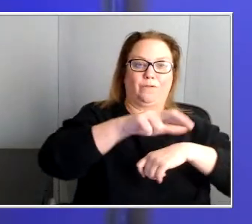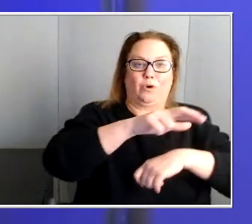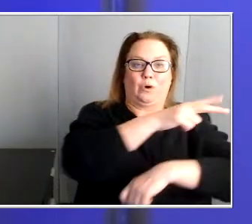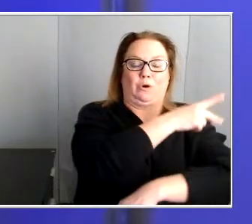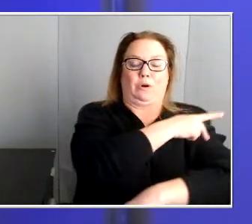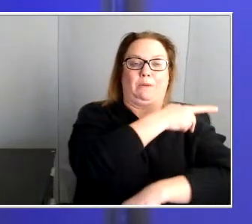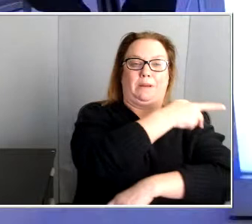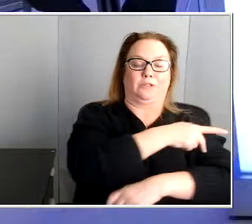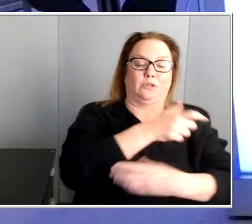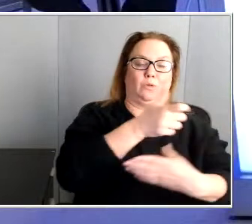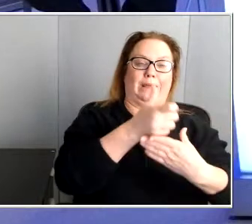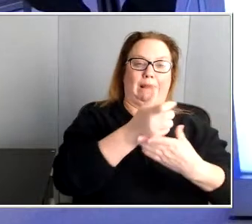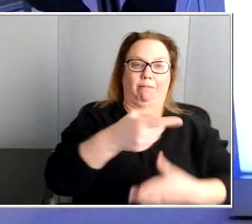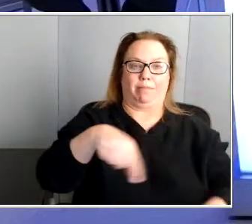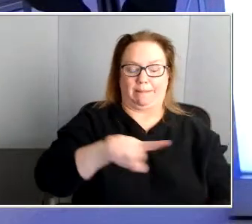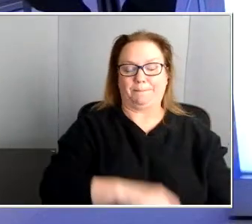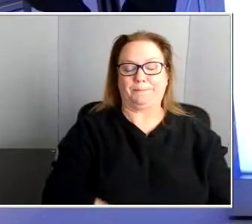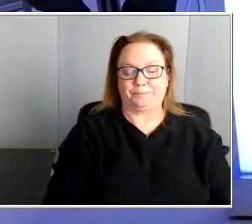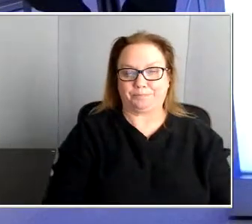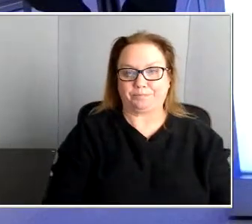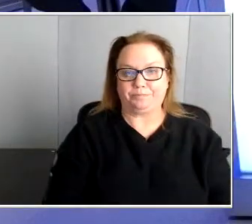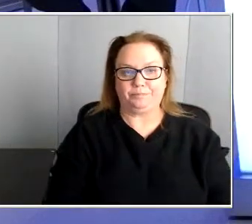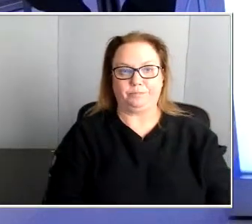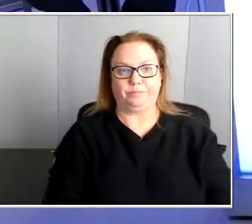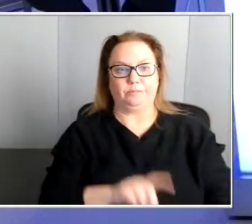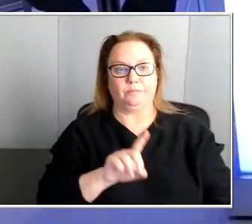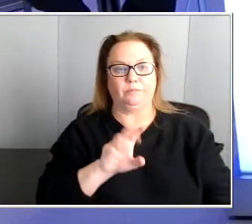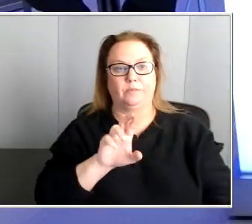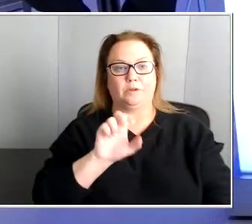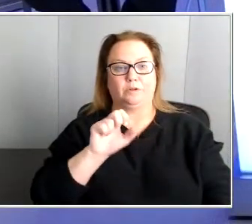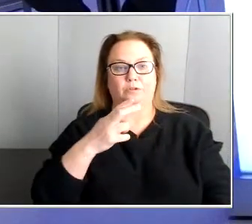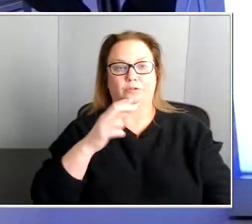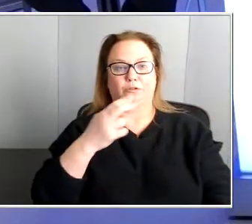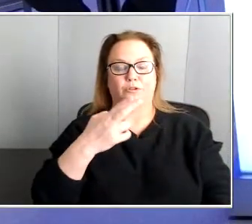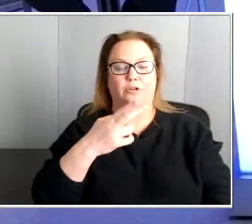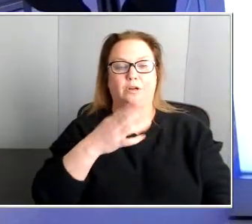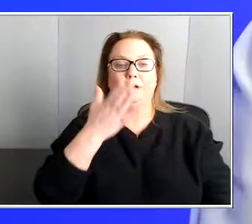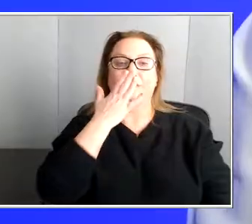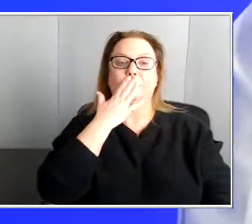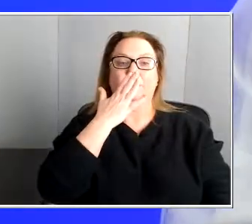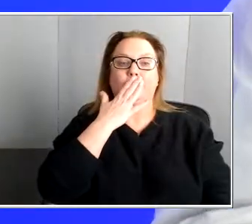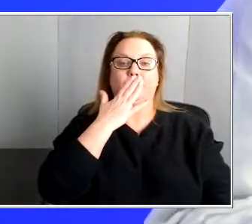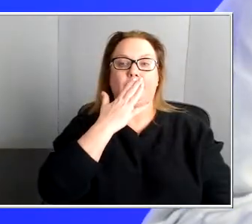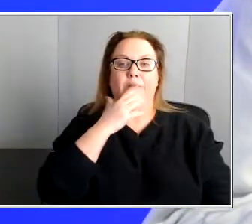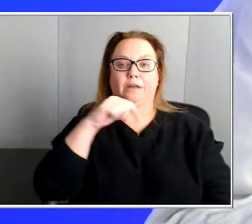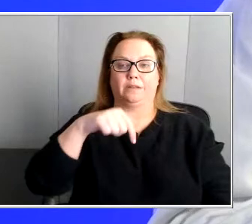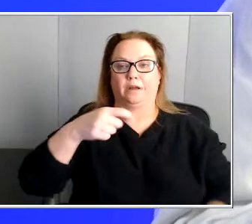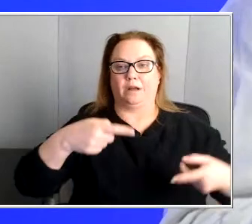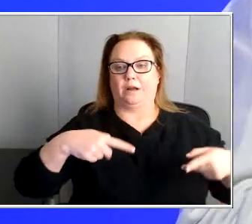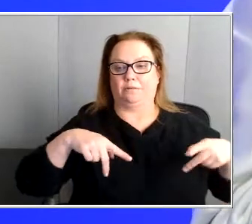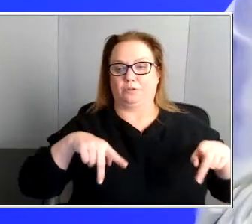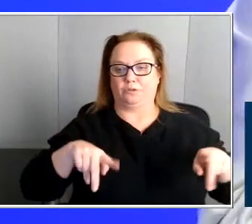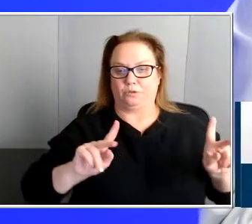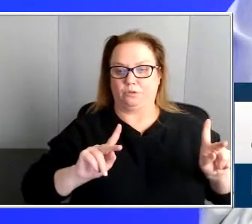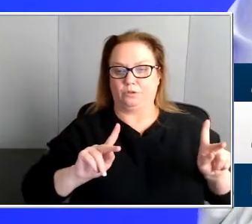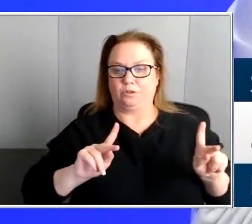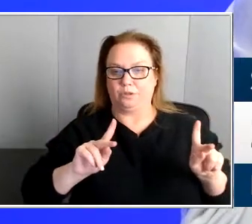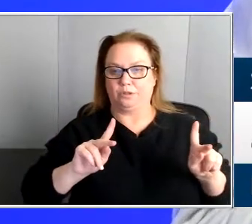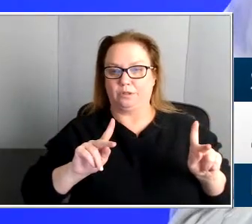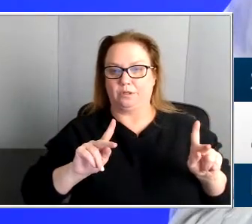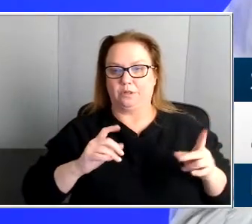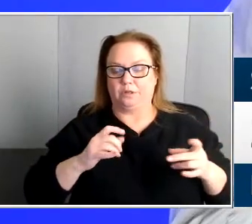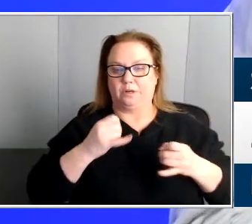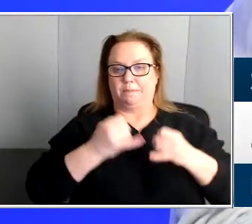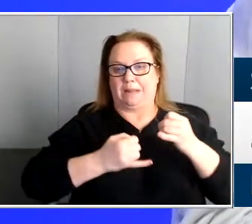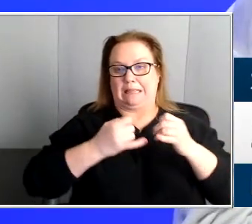can help them. Dr. Shah. So I want to thank for this opportunity, and I think my last word will